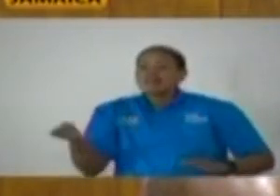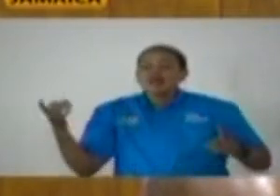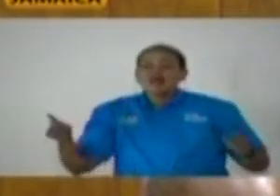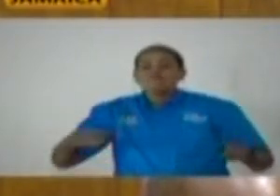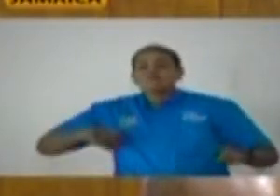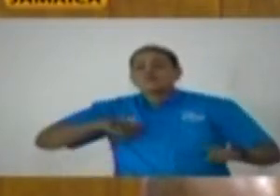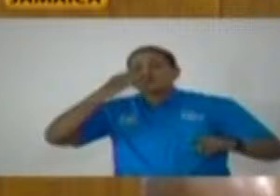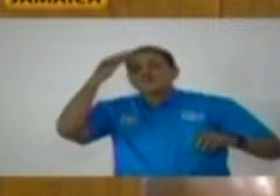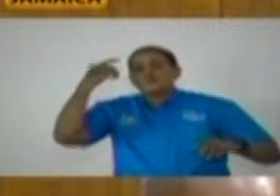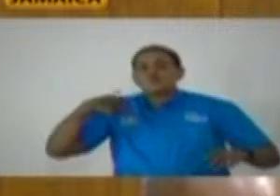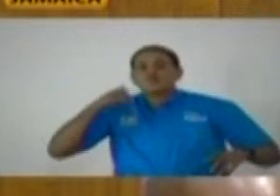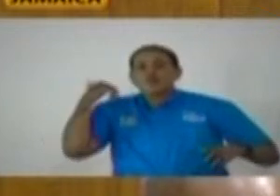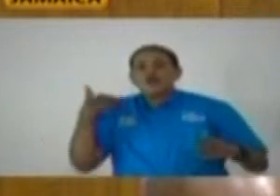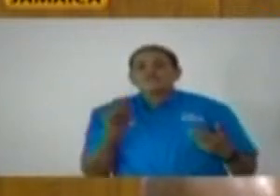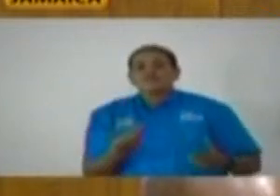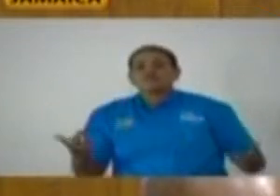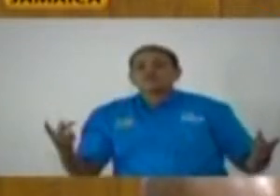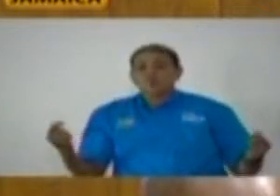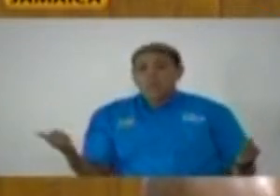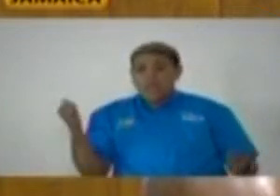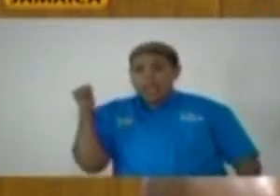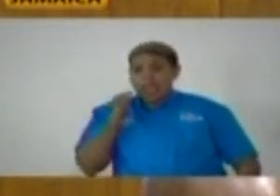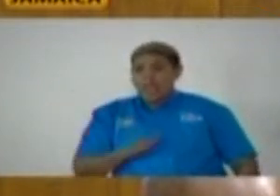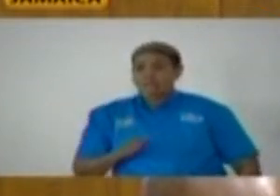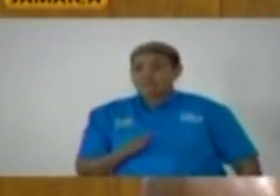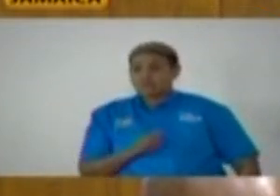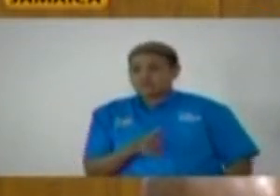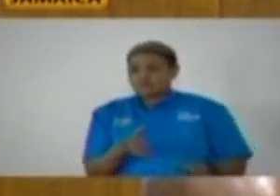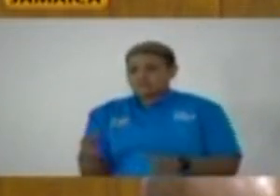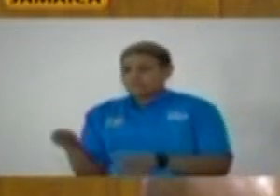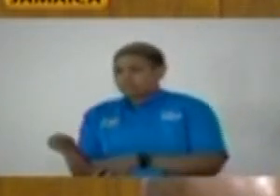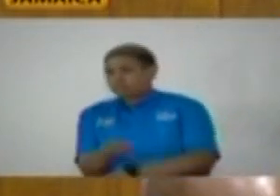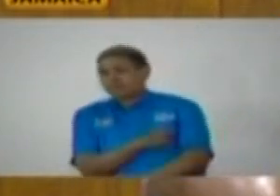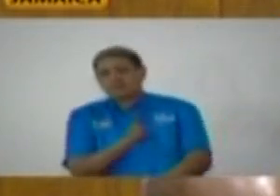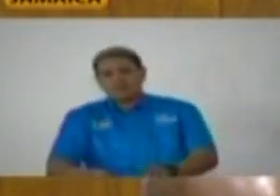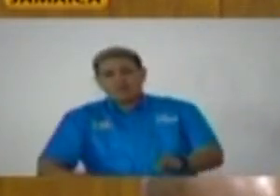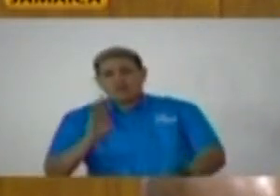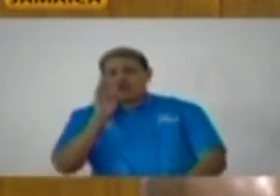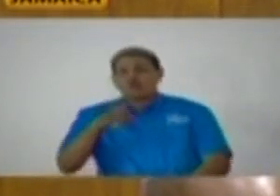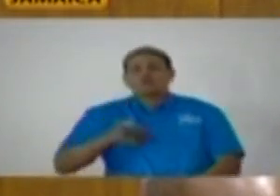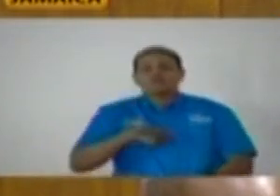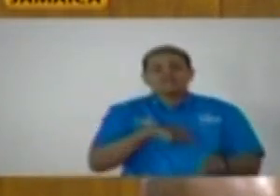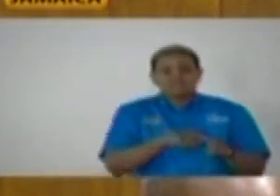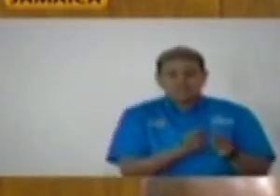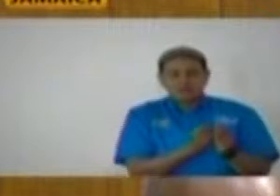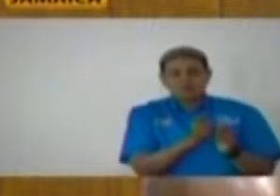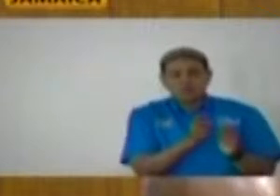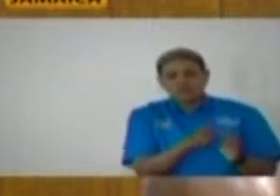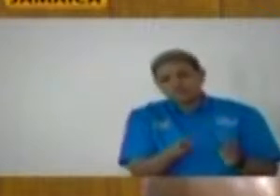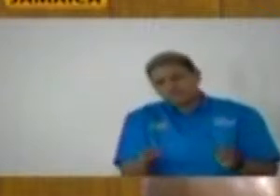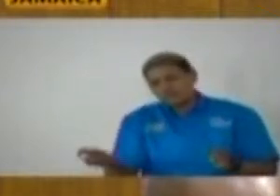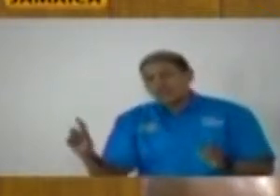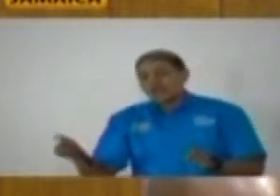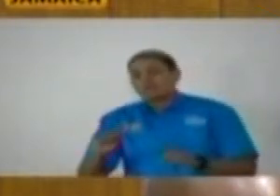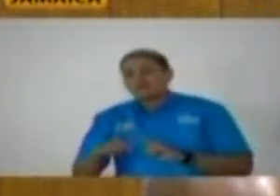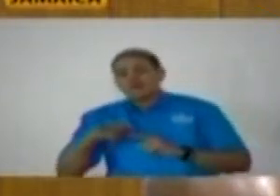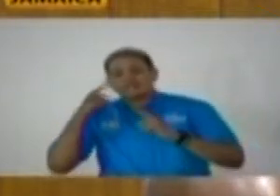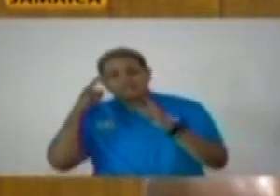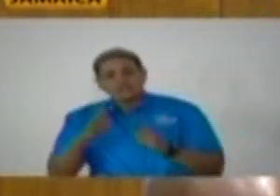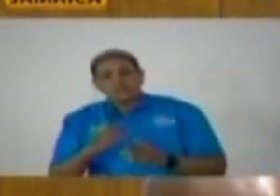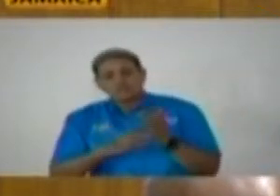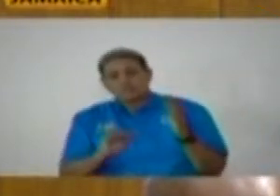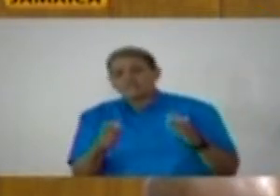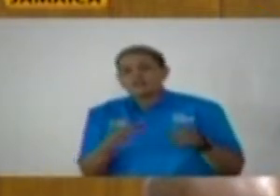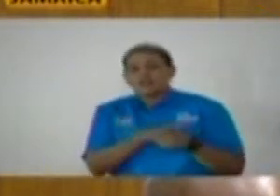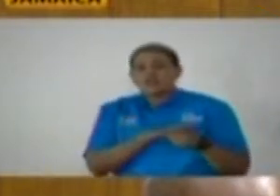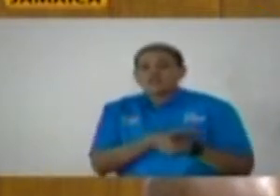we know that we won't have the resources to do it in every subsector. No, we have started with film, but we also have to target some of the other